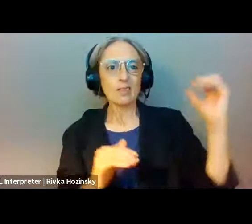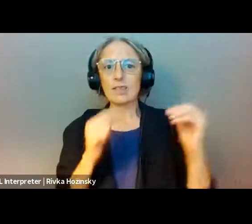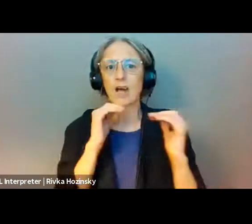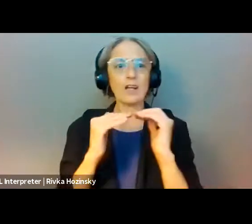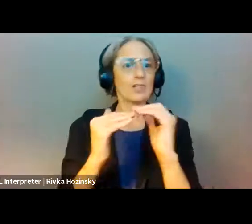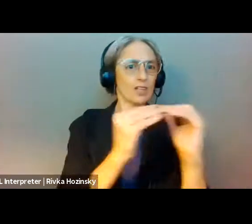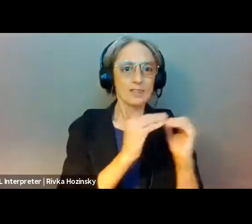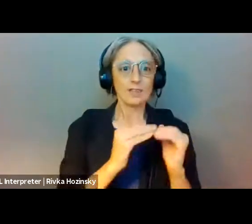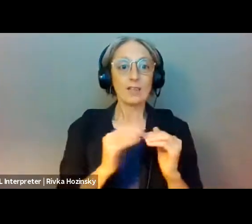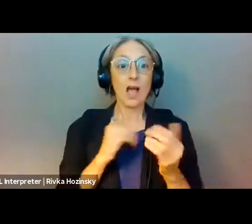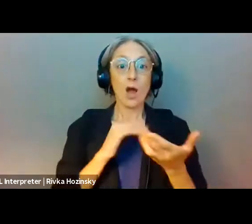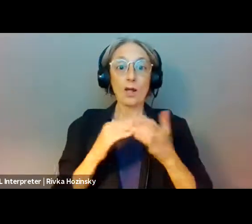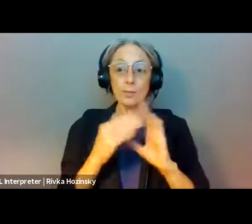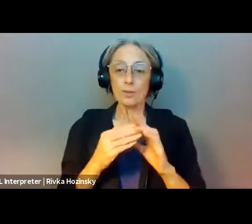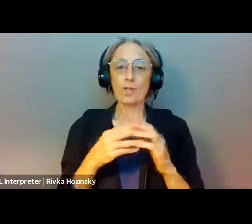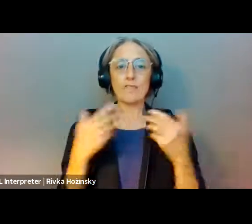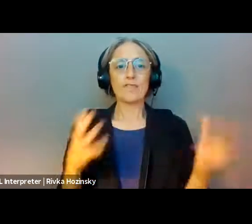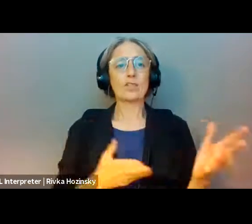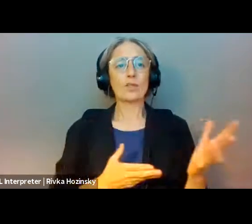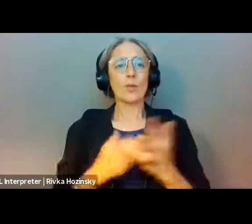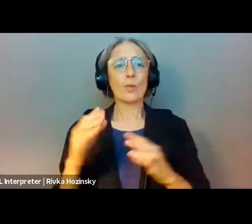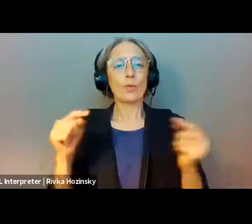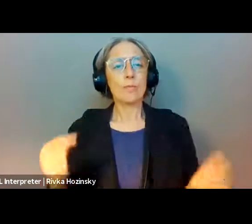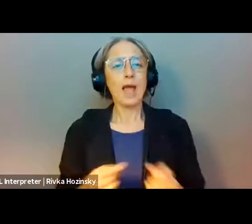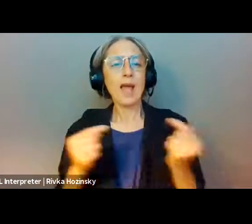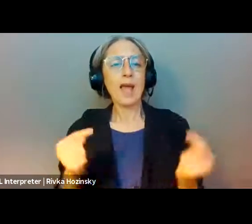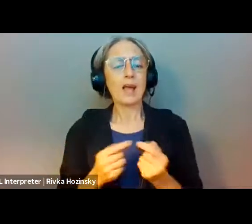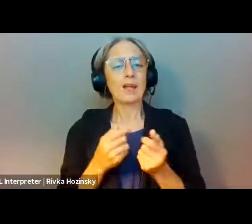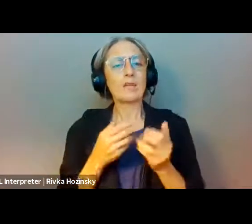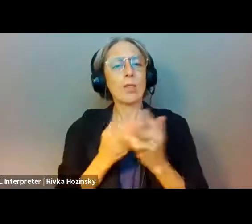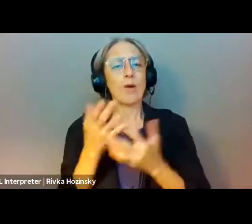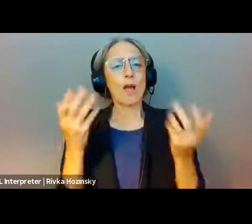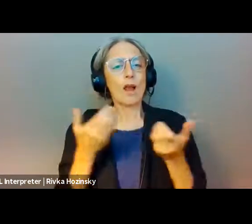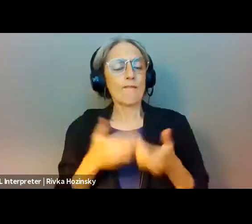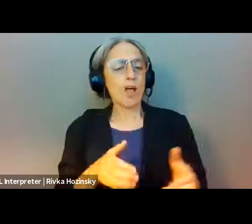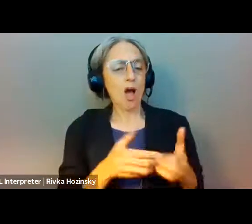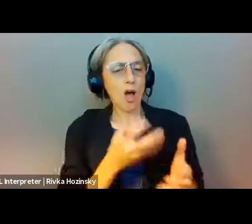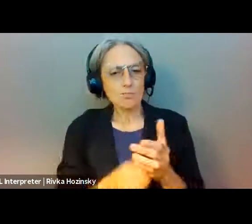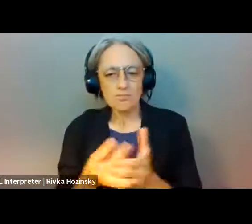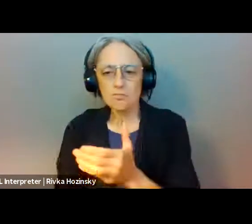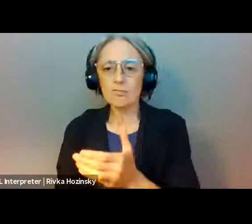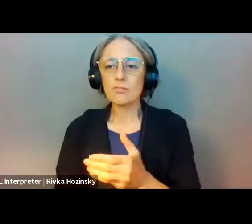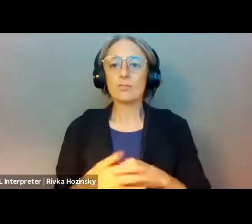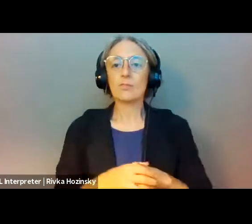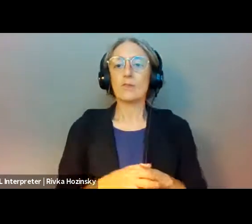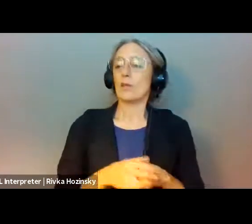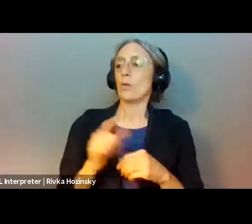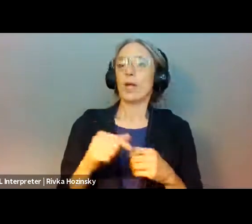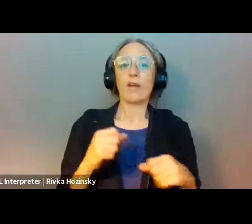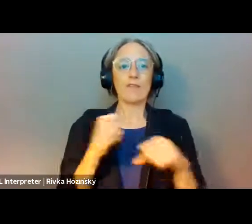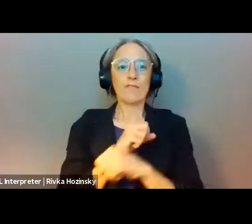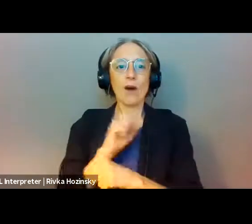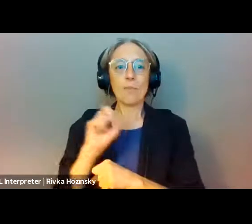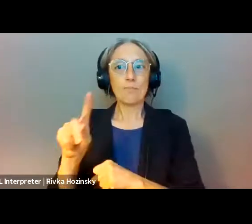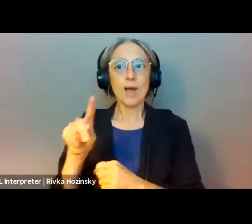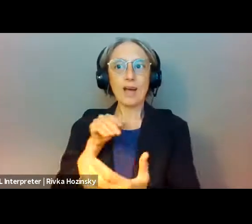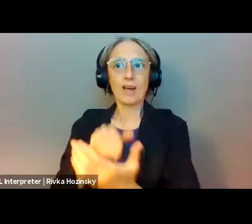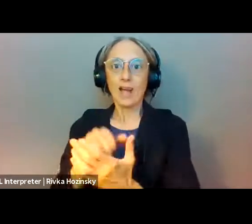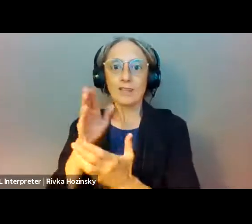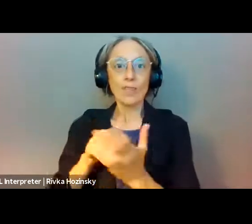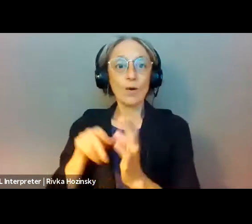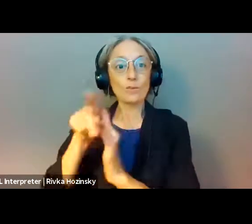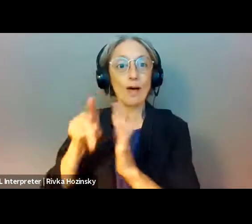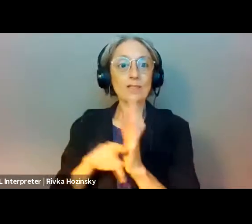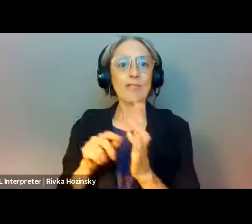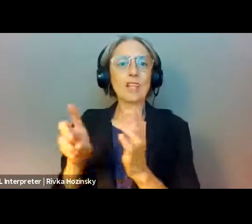loss. But together, we have fought back against deadly and discriminatory policies that would limit access to care for people with